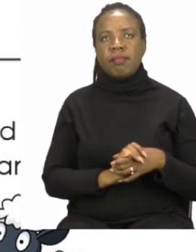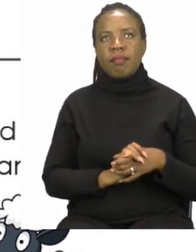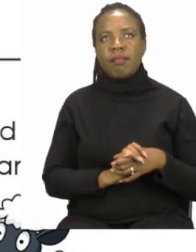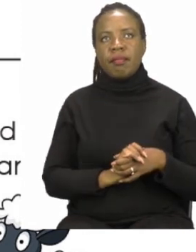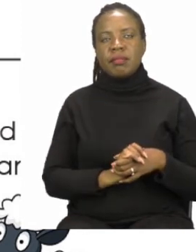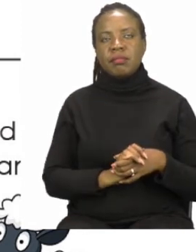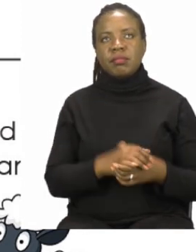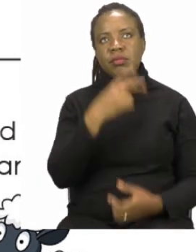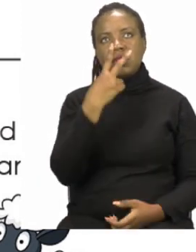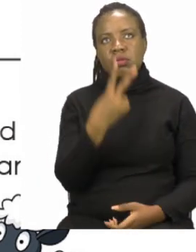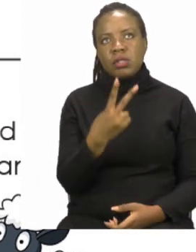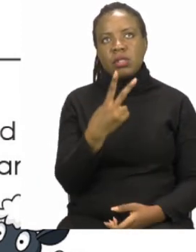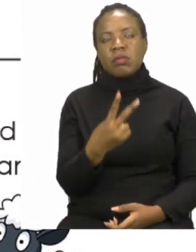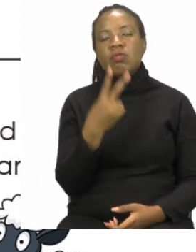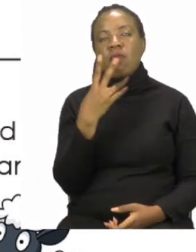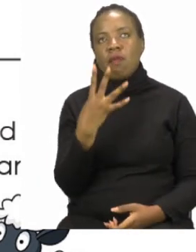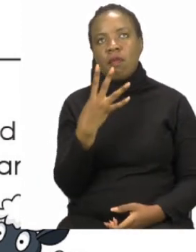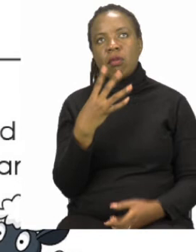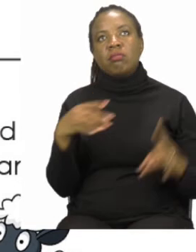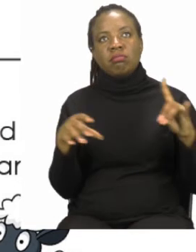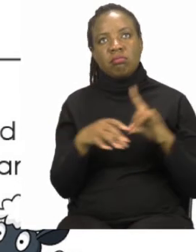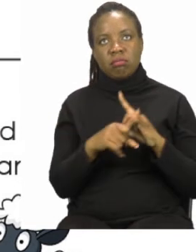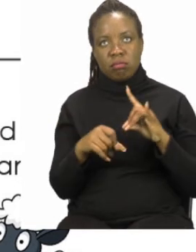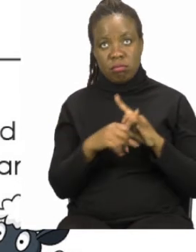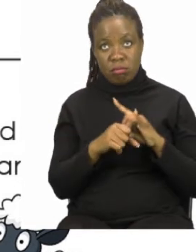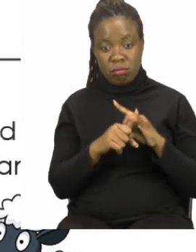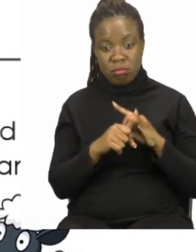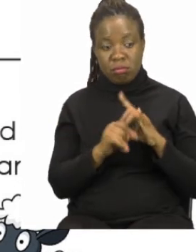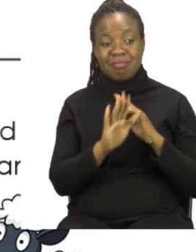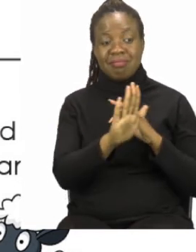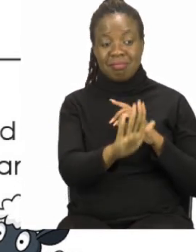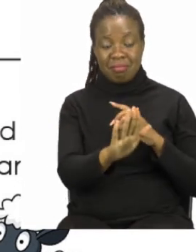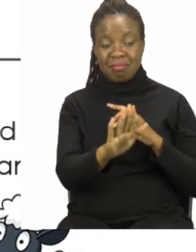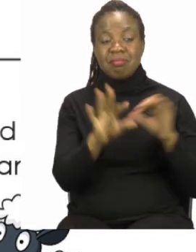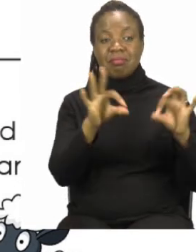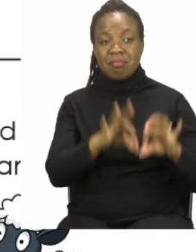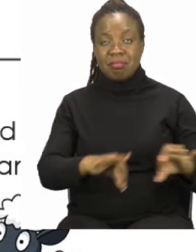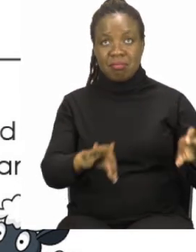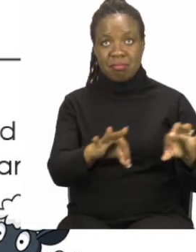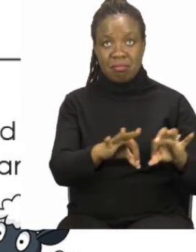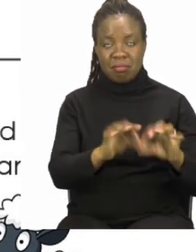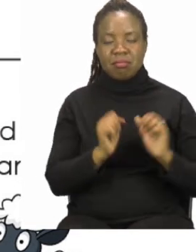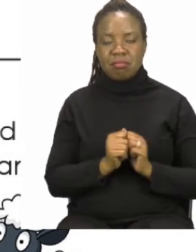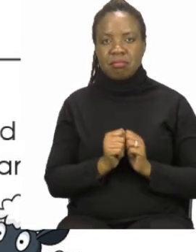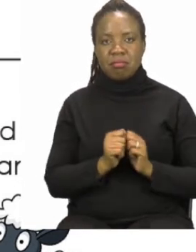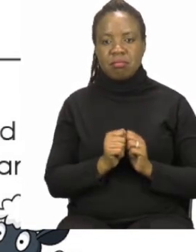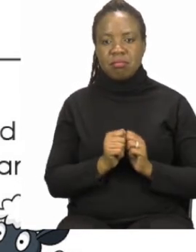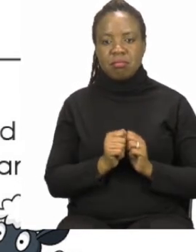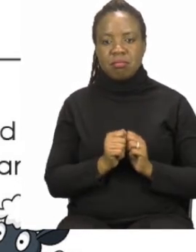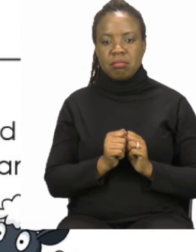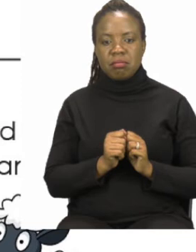There are 24 goats on the farm. The